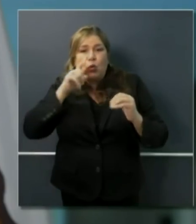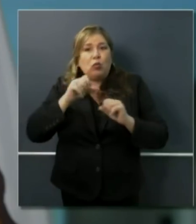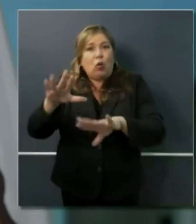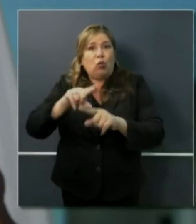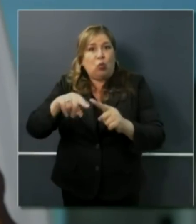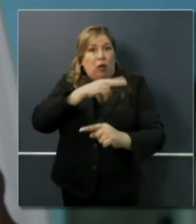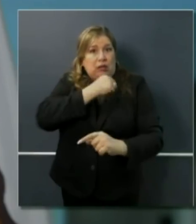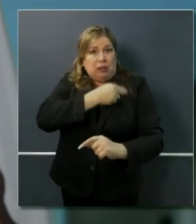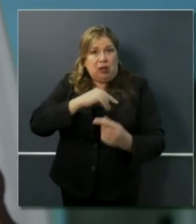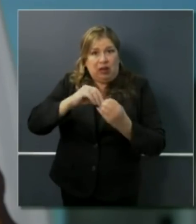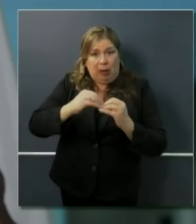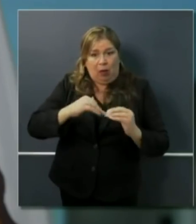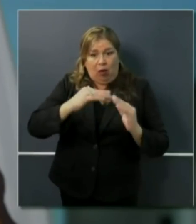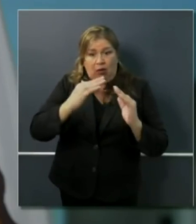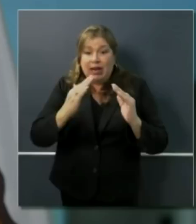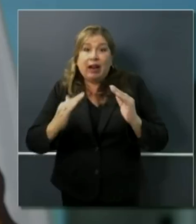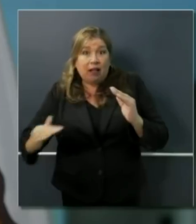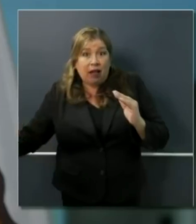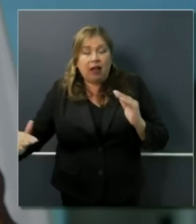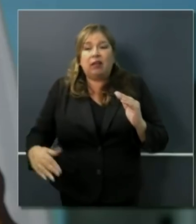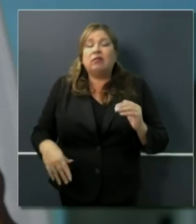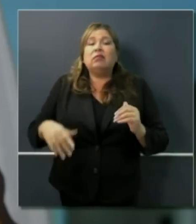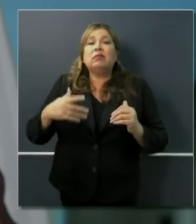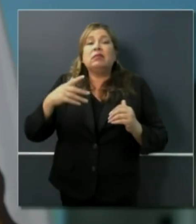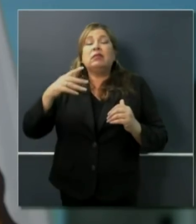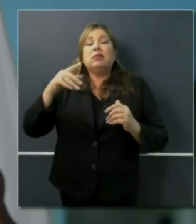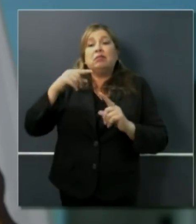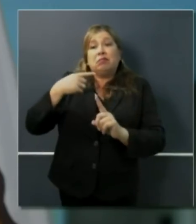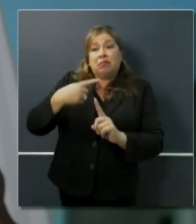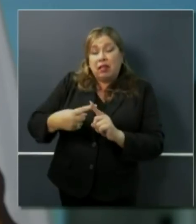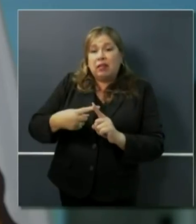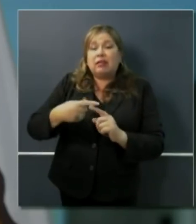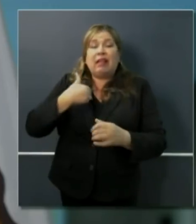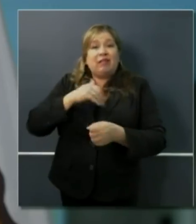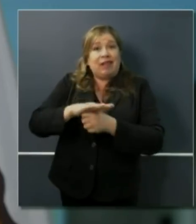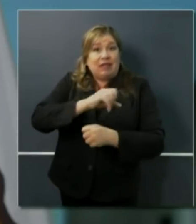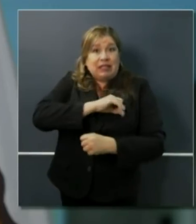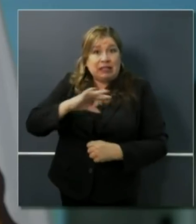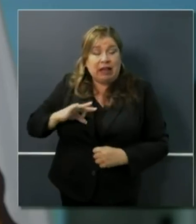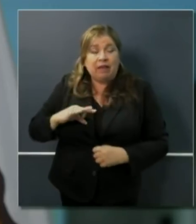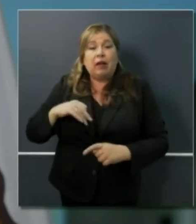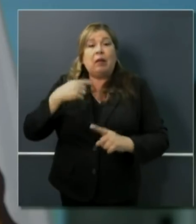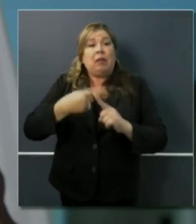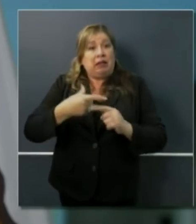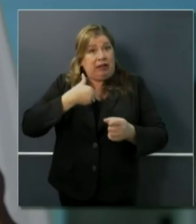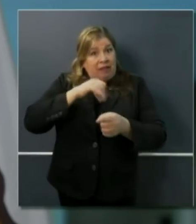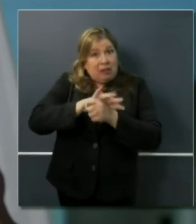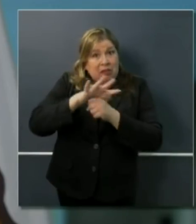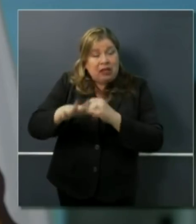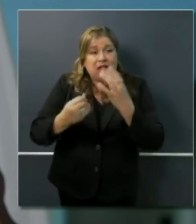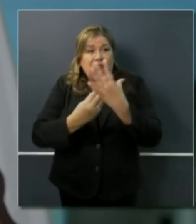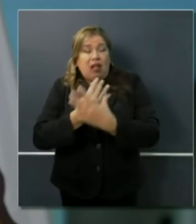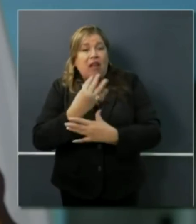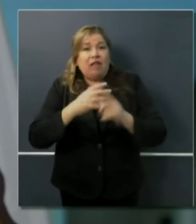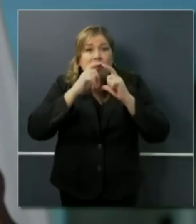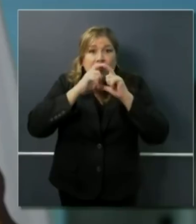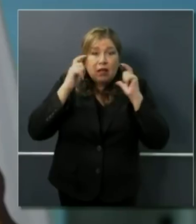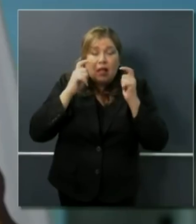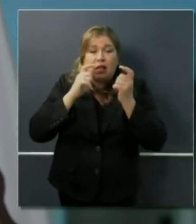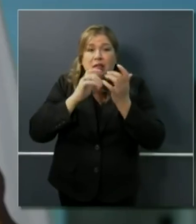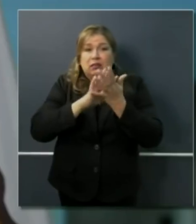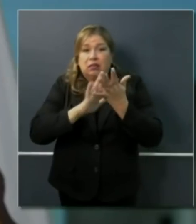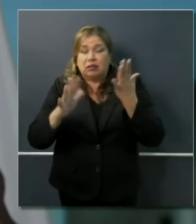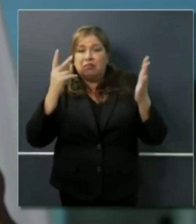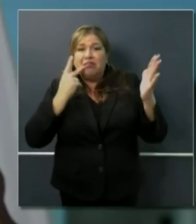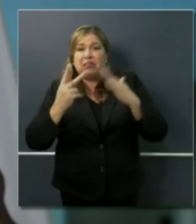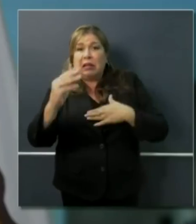this workforce and the infrastructure and PPE needs met as we anticipate around May, first week in May, to